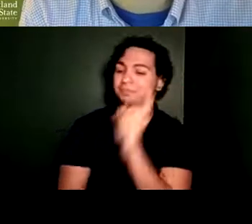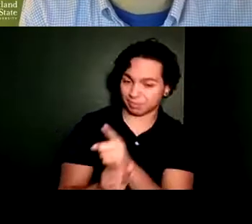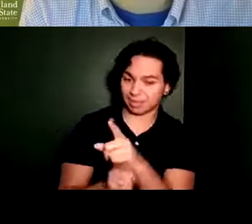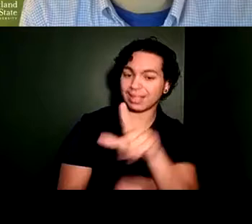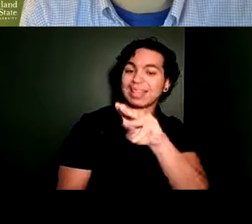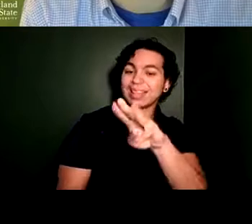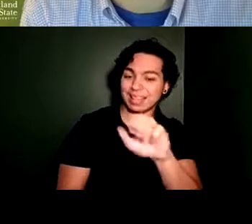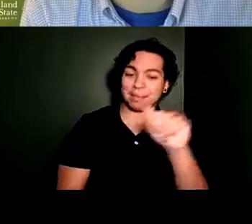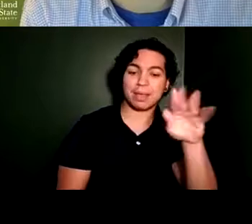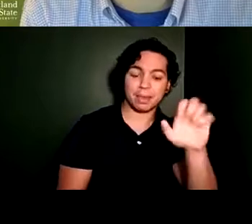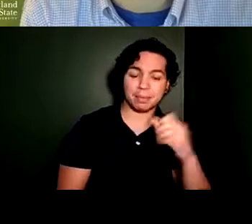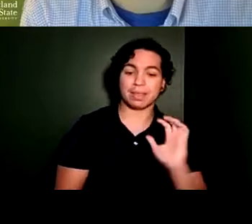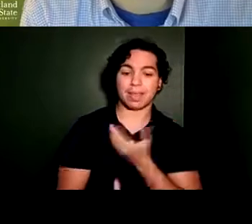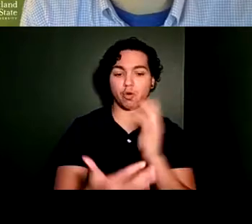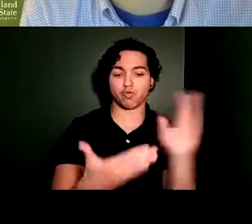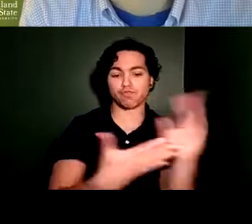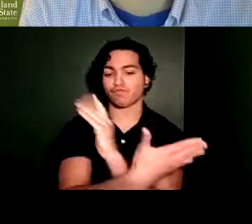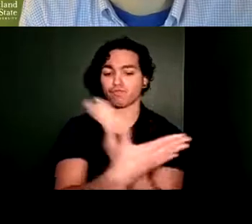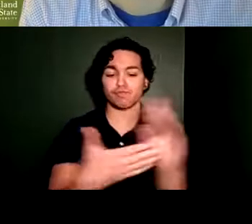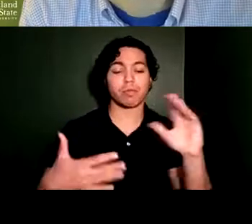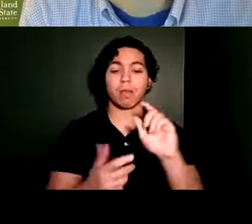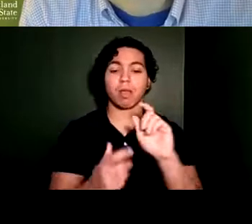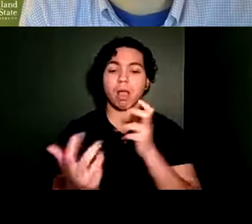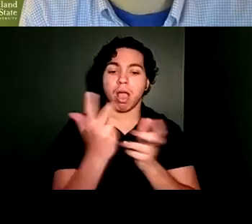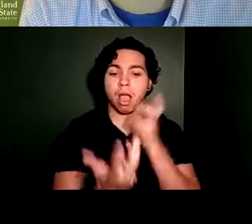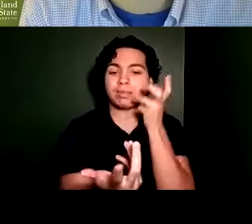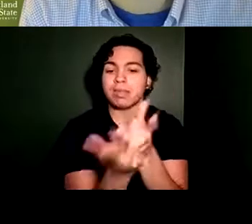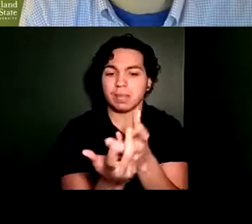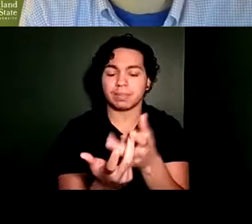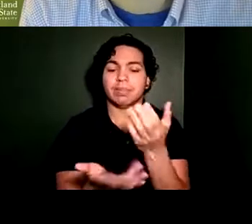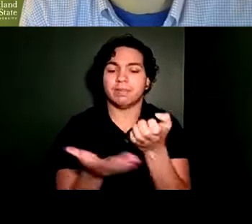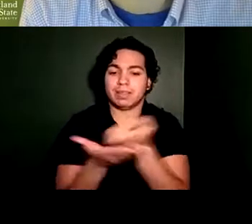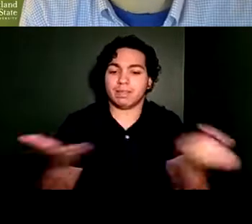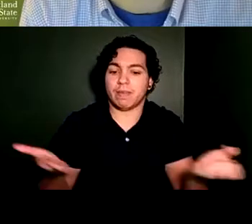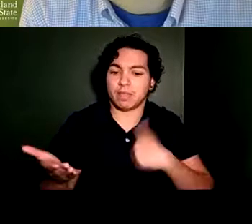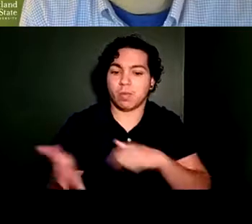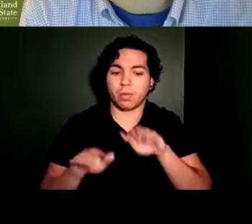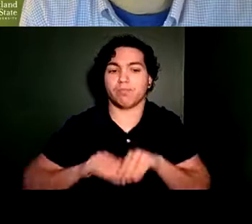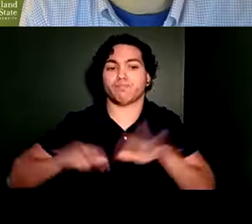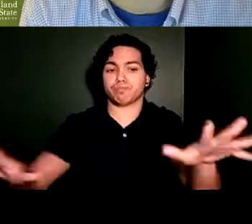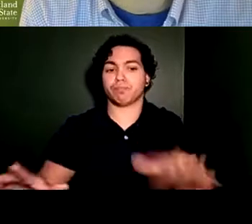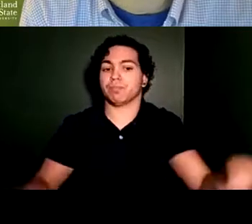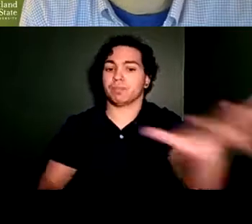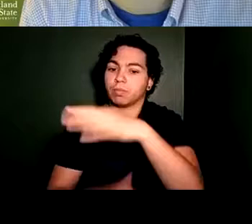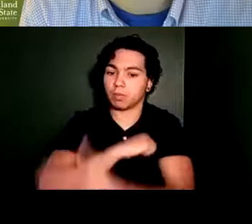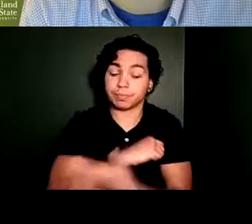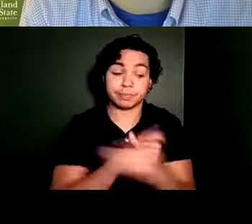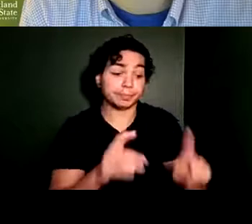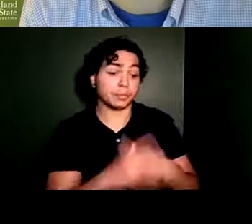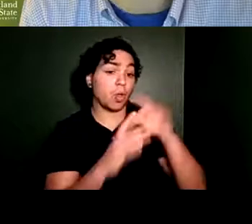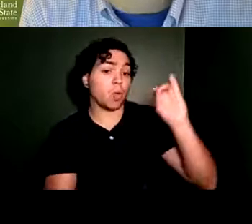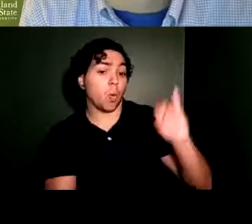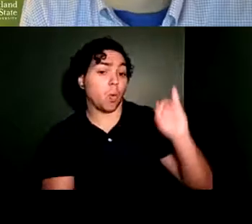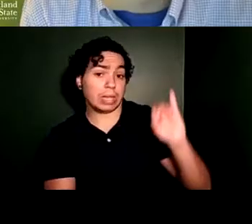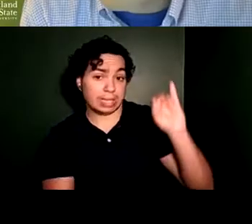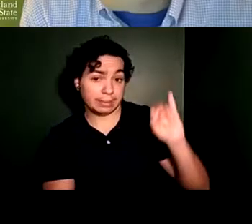suite of adaptive devices that we've introduced around the country. And we so this program started out in Oakland, and now we've